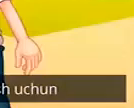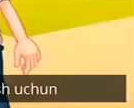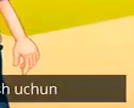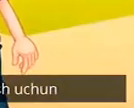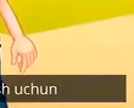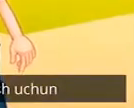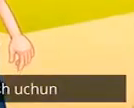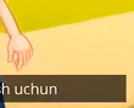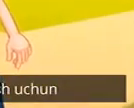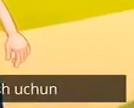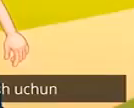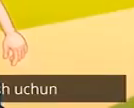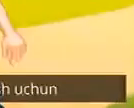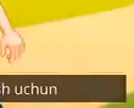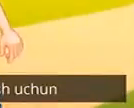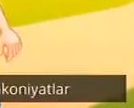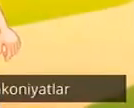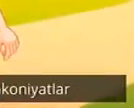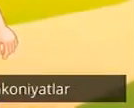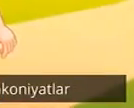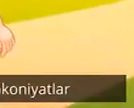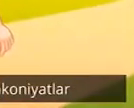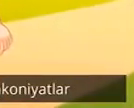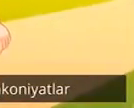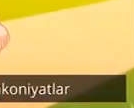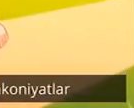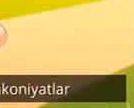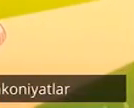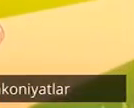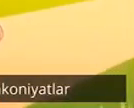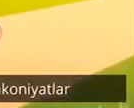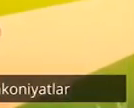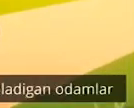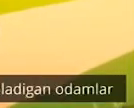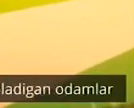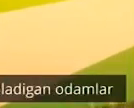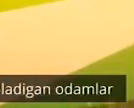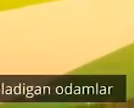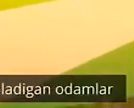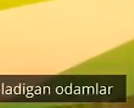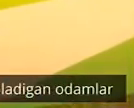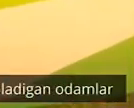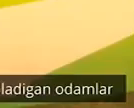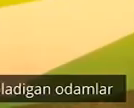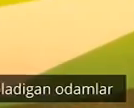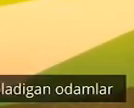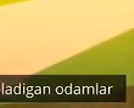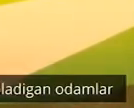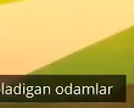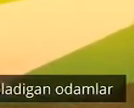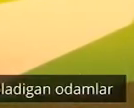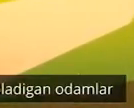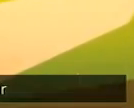success. It's all about making time to keep in touch with people you know and making an effort to meet people that can help you